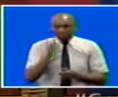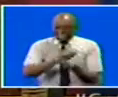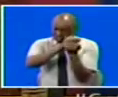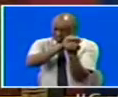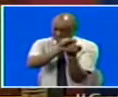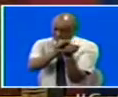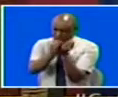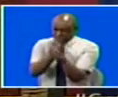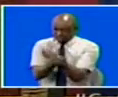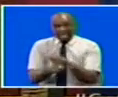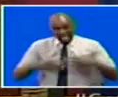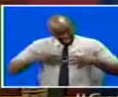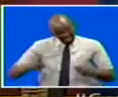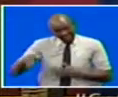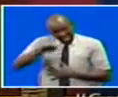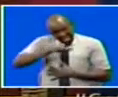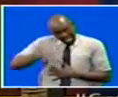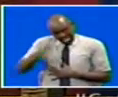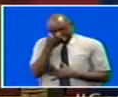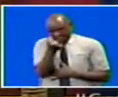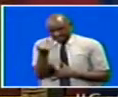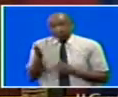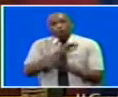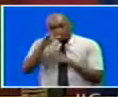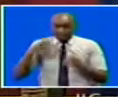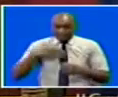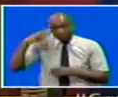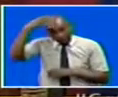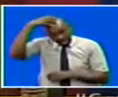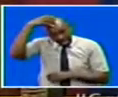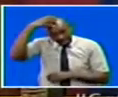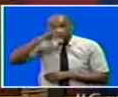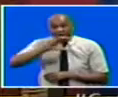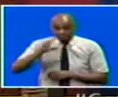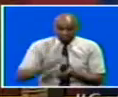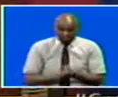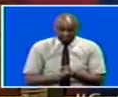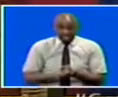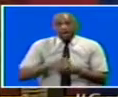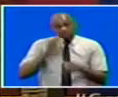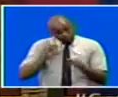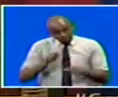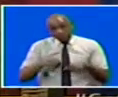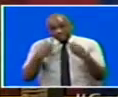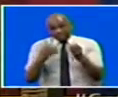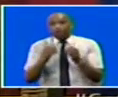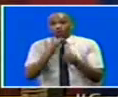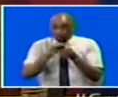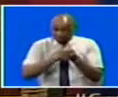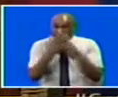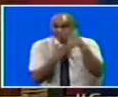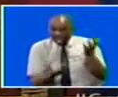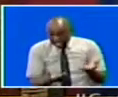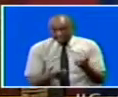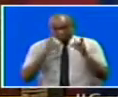transform the health outcomes for the residents of Lamu County by offering dialysis,